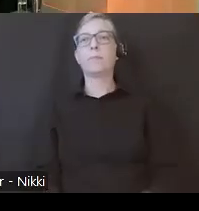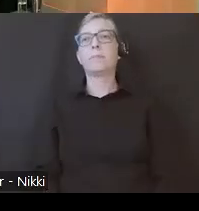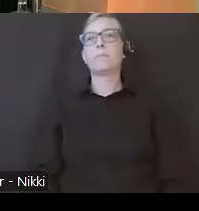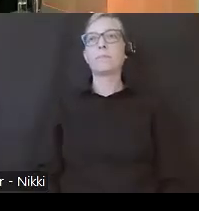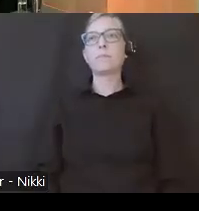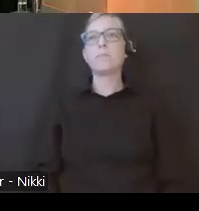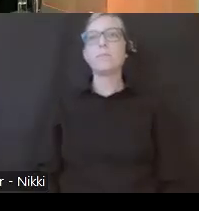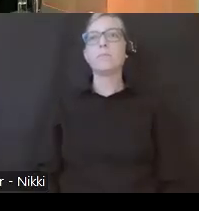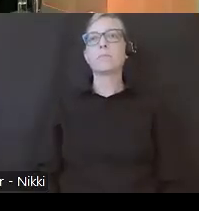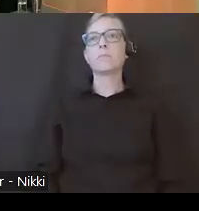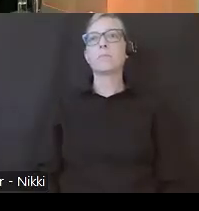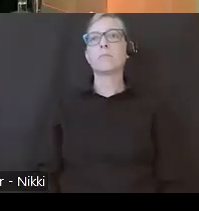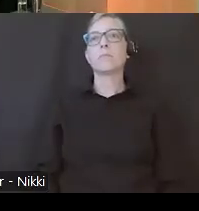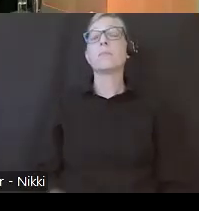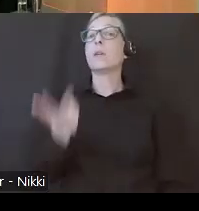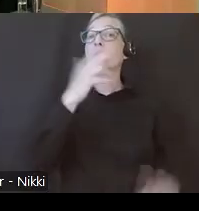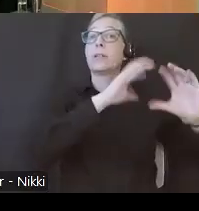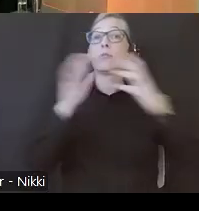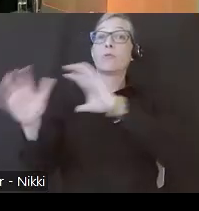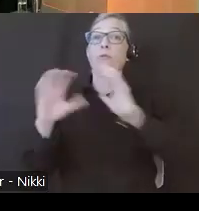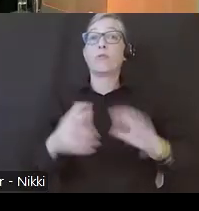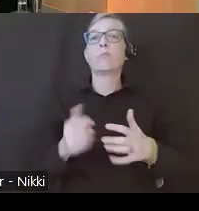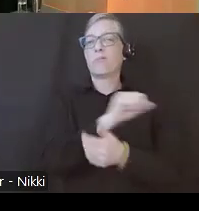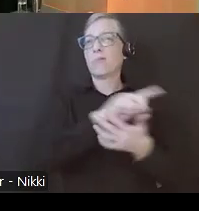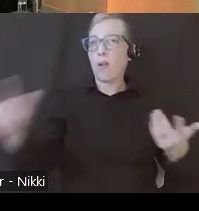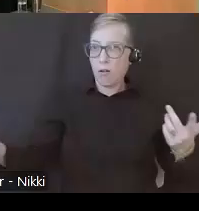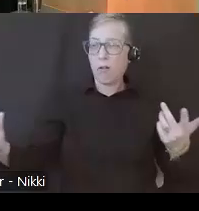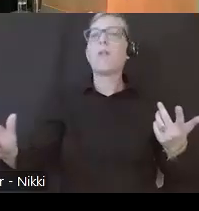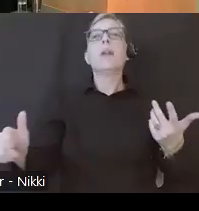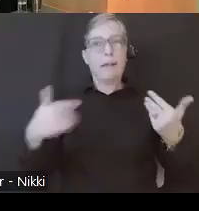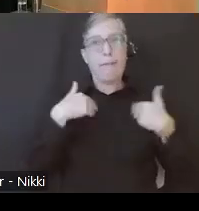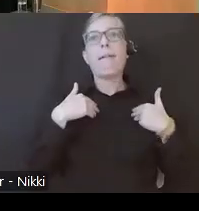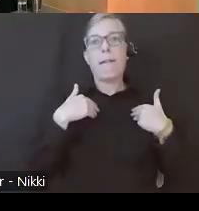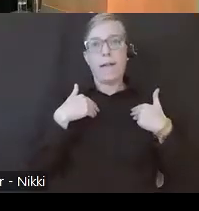three groups experienced a significant perceptual pop-out as expected.